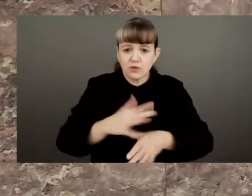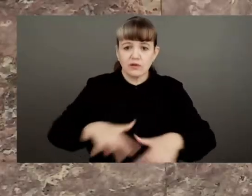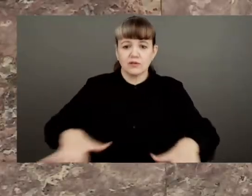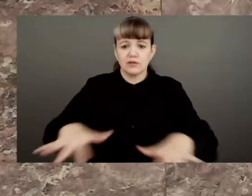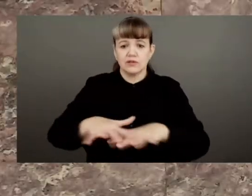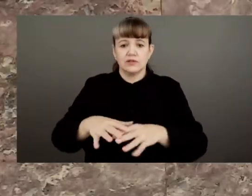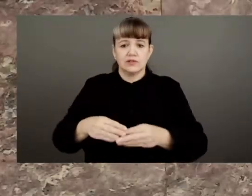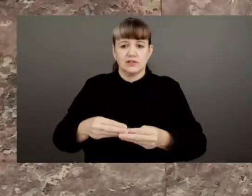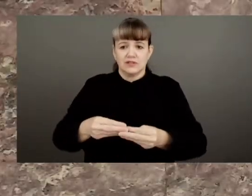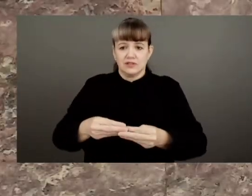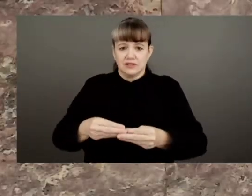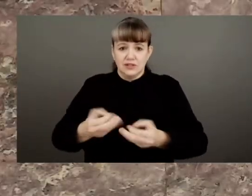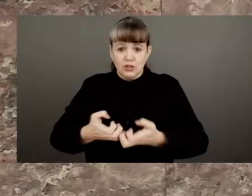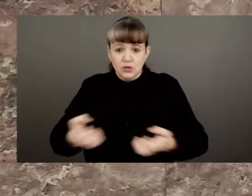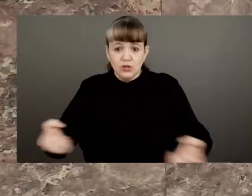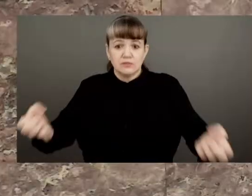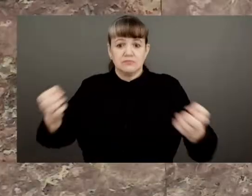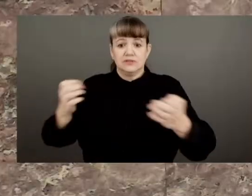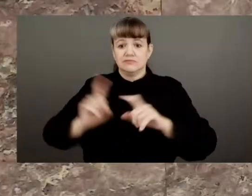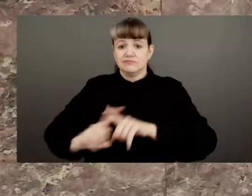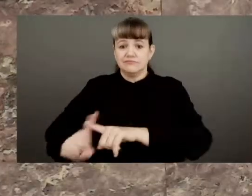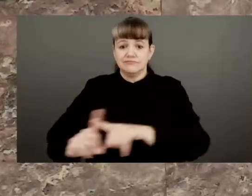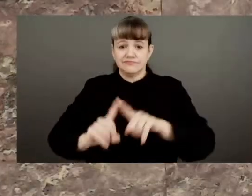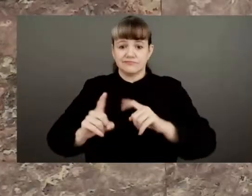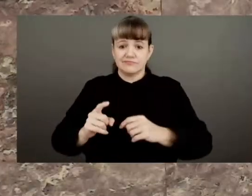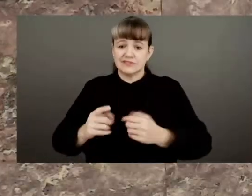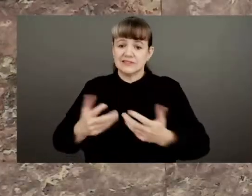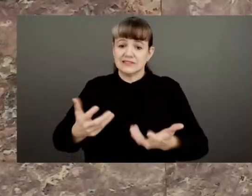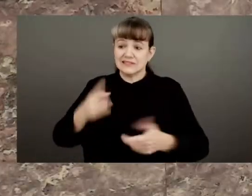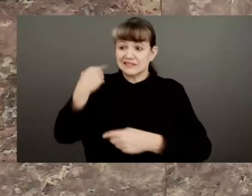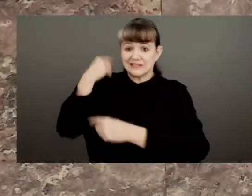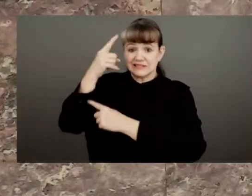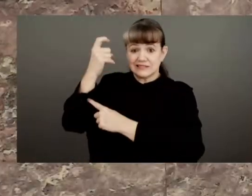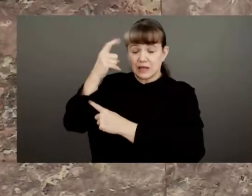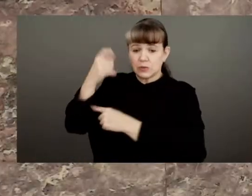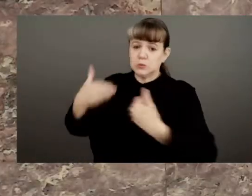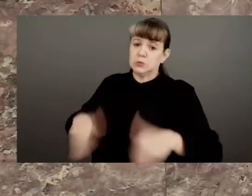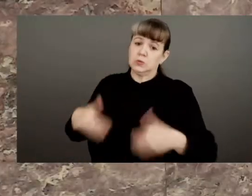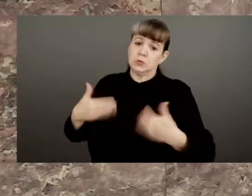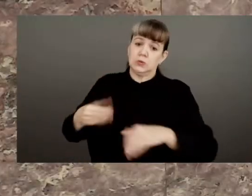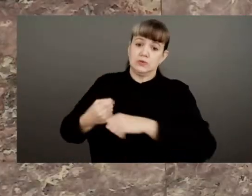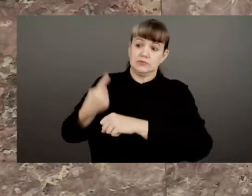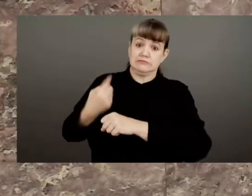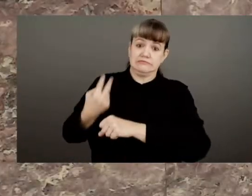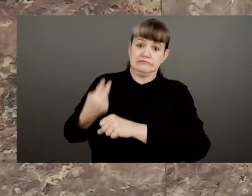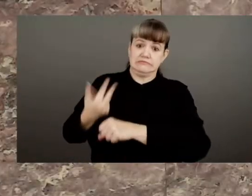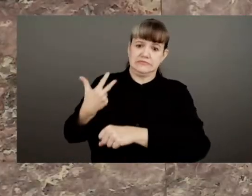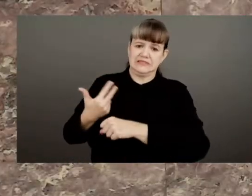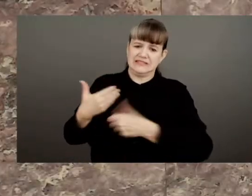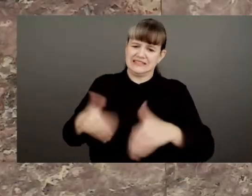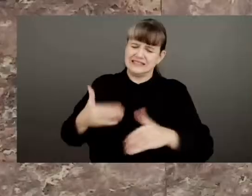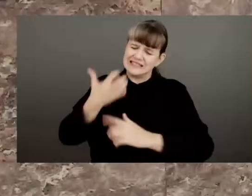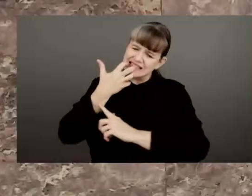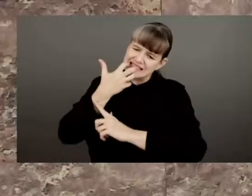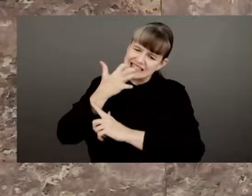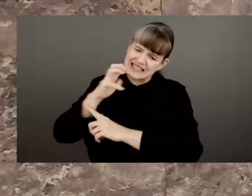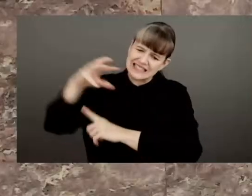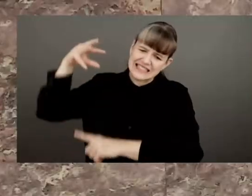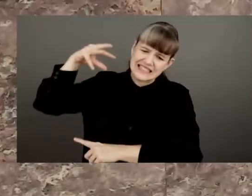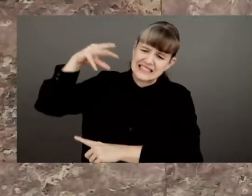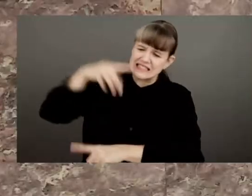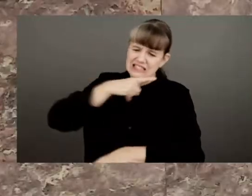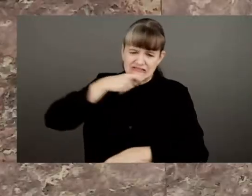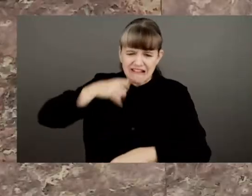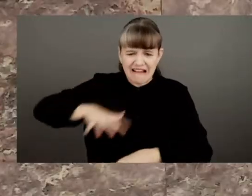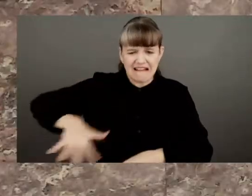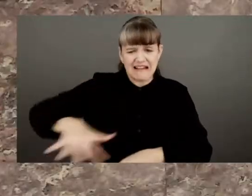hot and dry summers, which negatively affected food production. And recent past winters that saw frigid